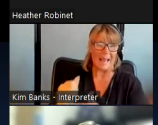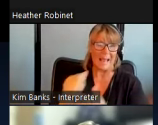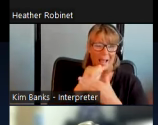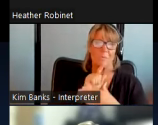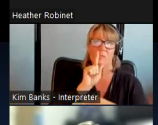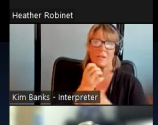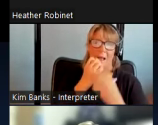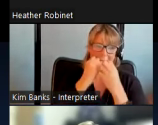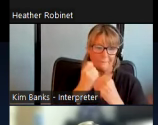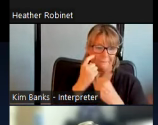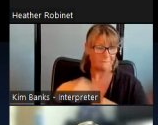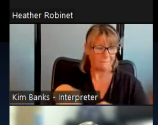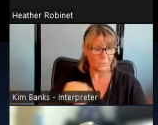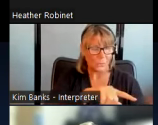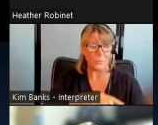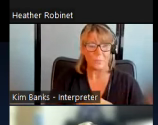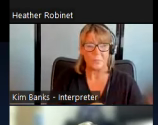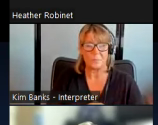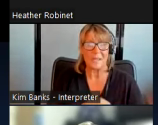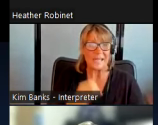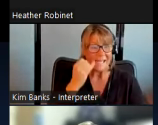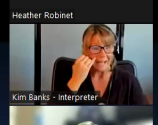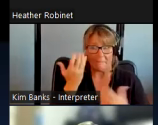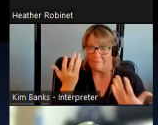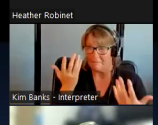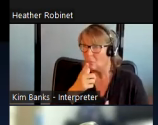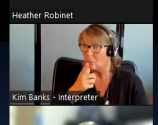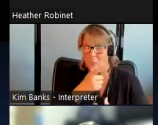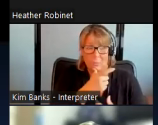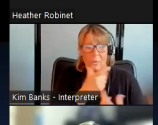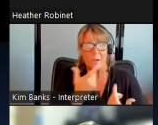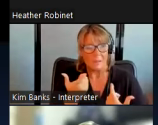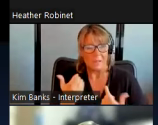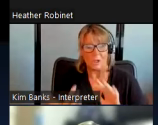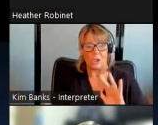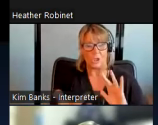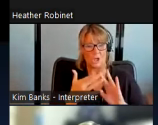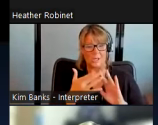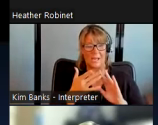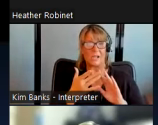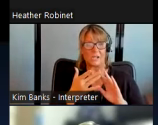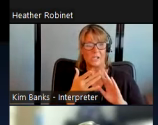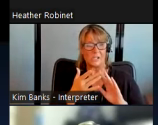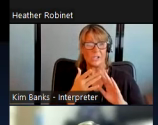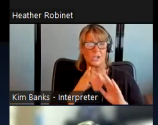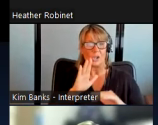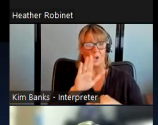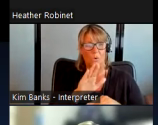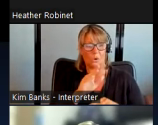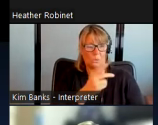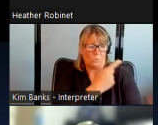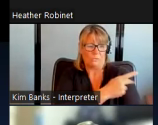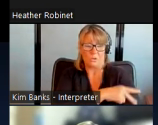invaluable resource. If you don't know somebody like that, reach out to your provincial support